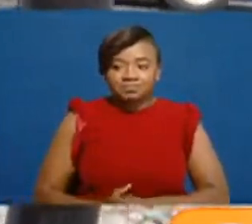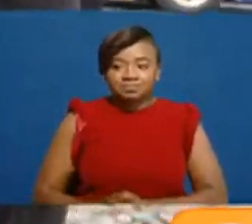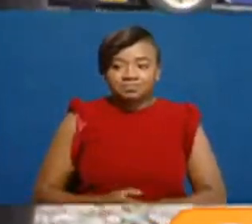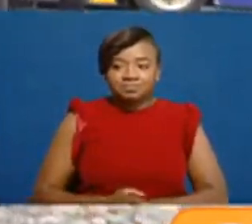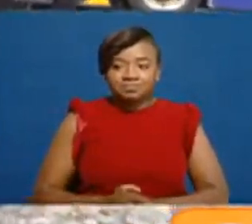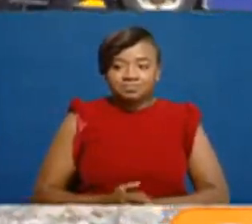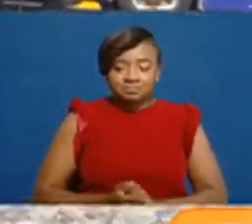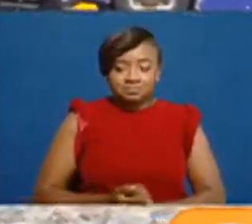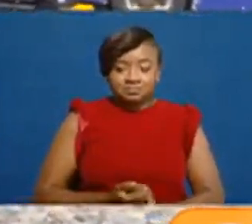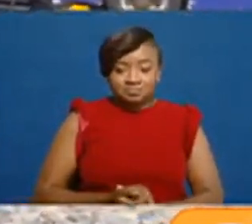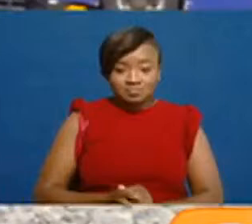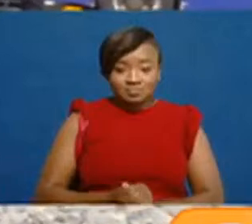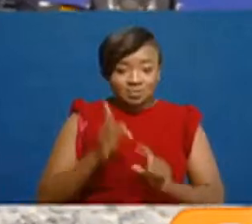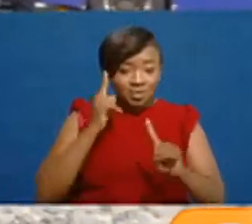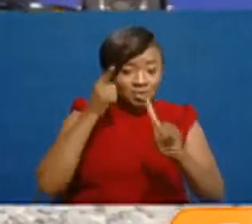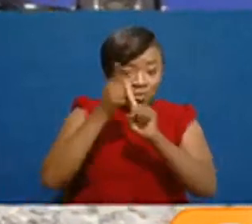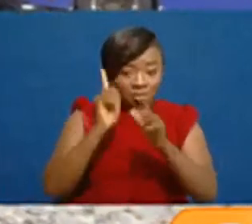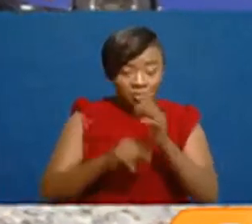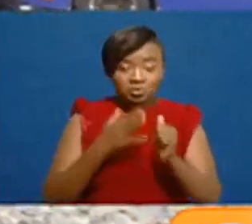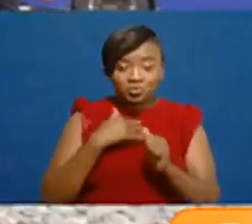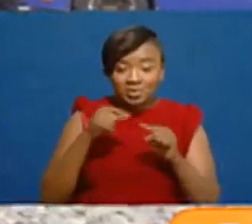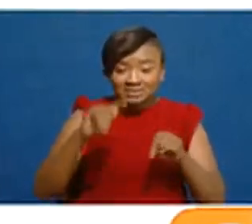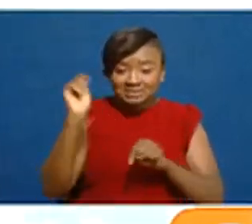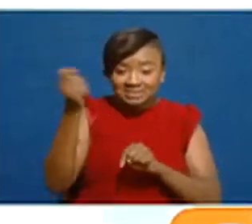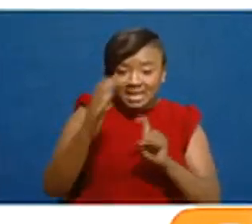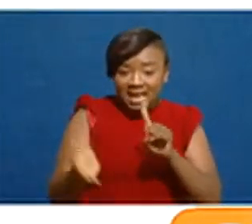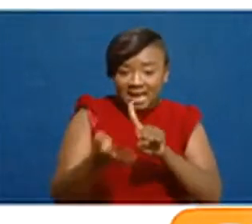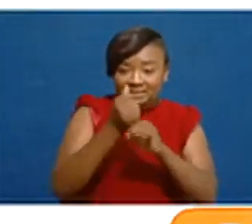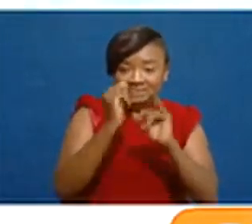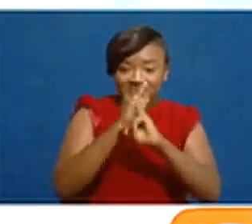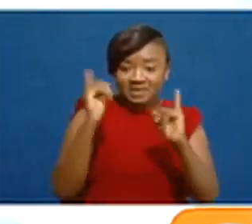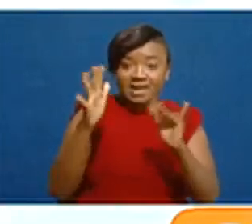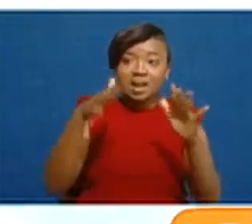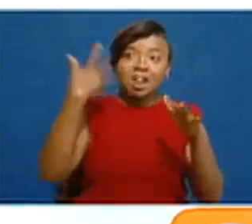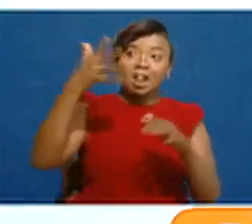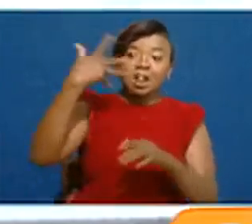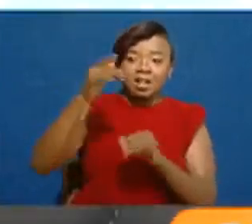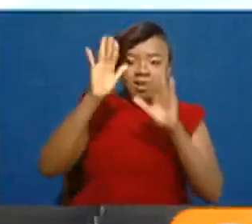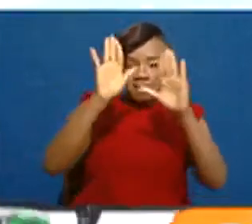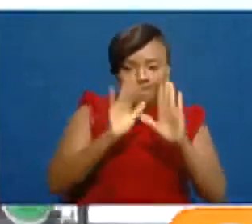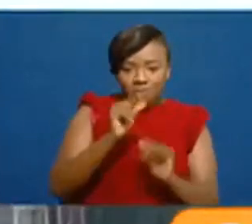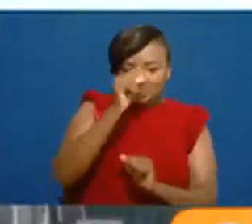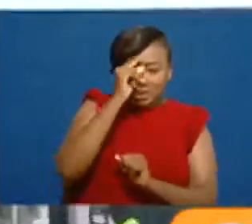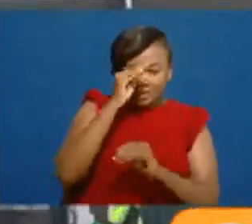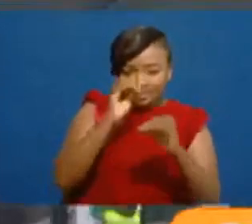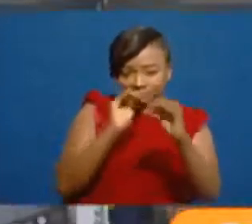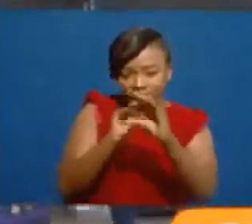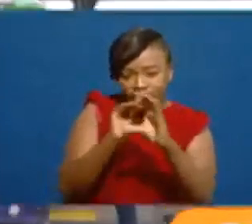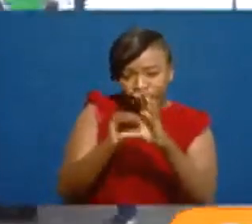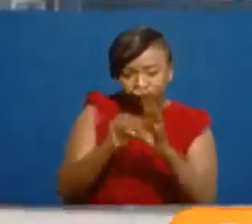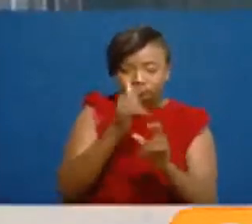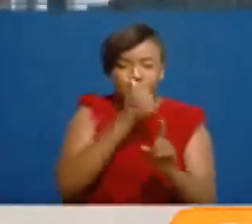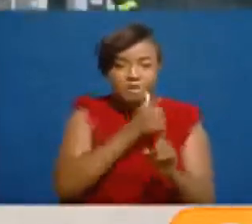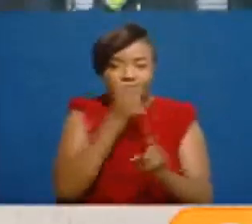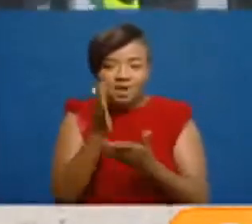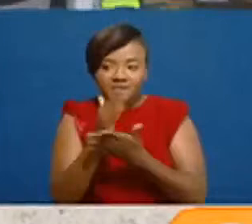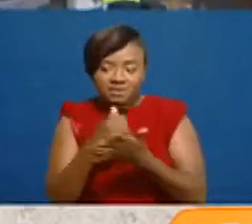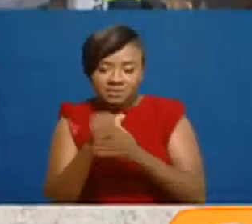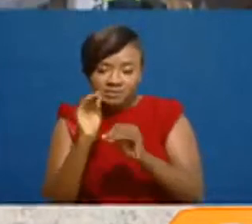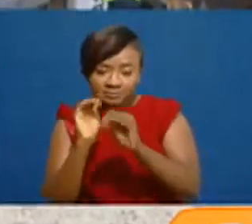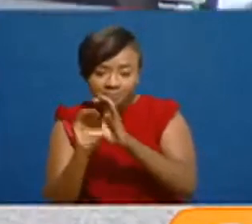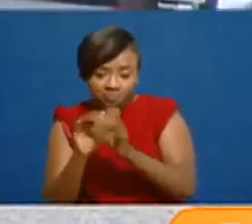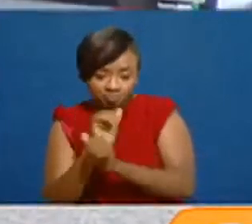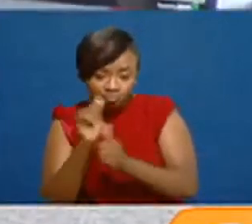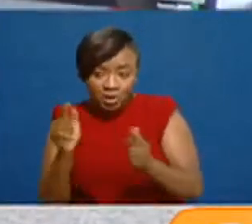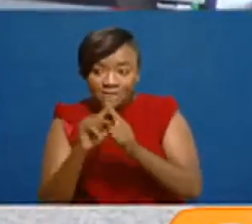For Kenya to achieve clean air, especially within the city, proper investment from the government and private sector is inevitable. But